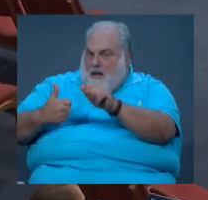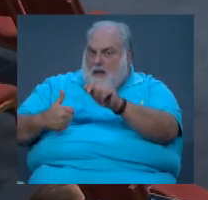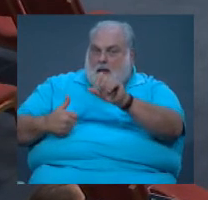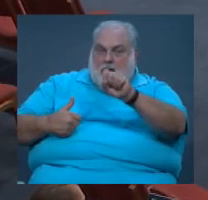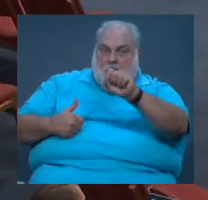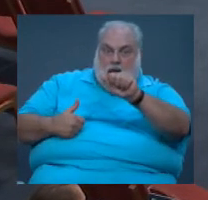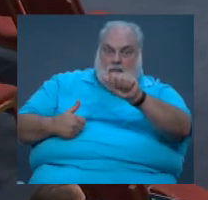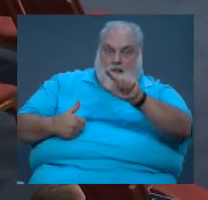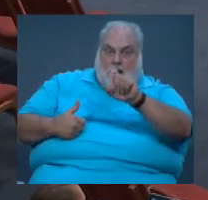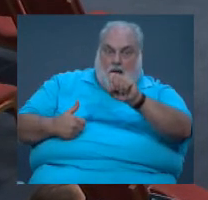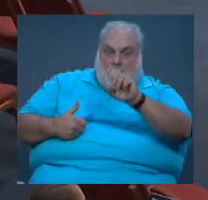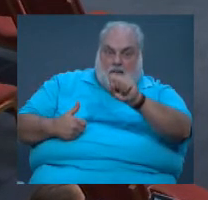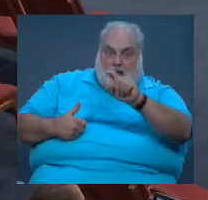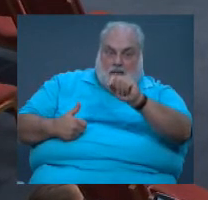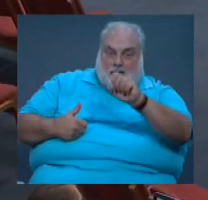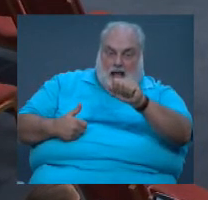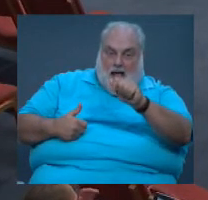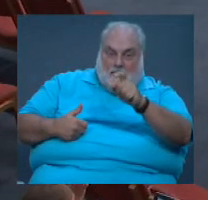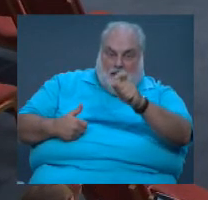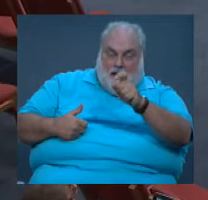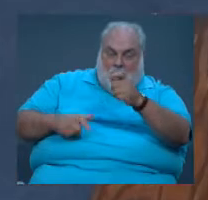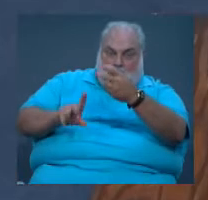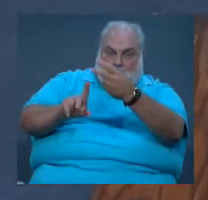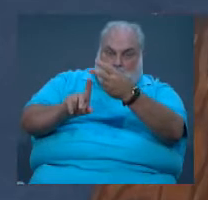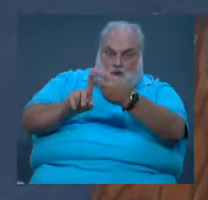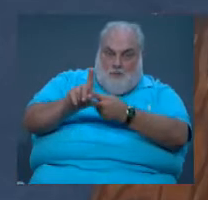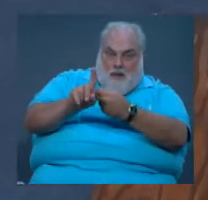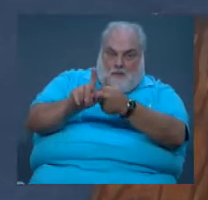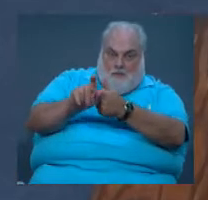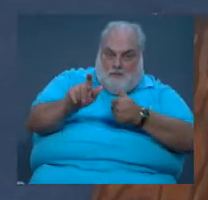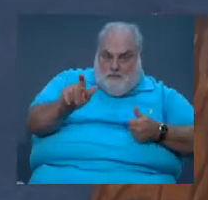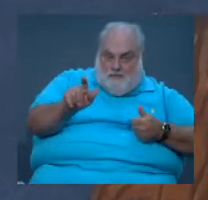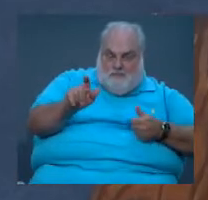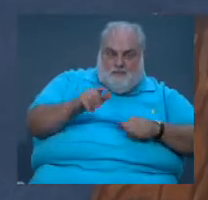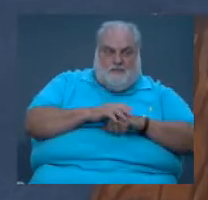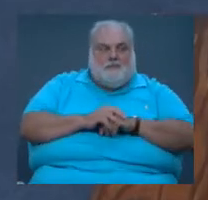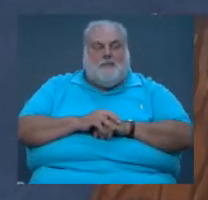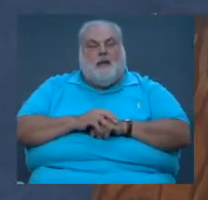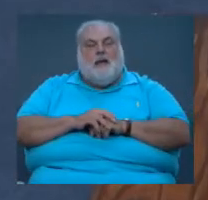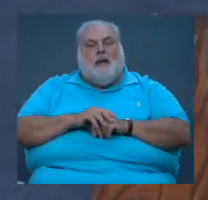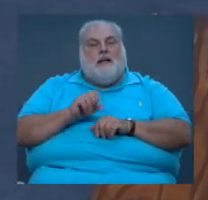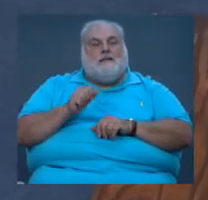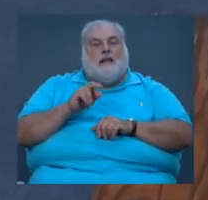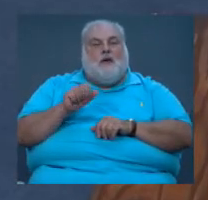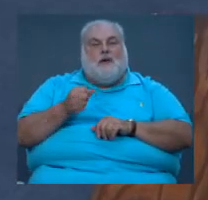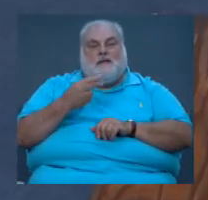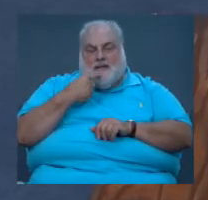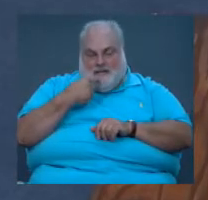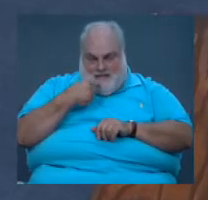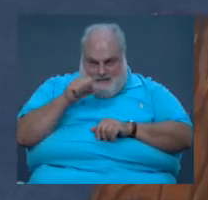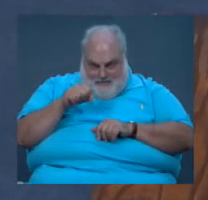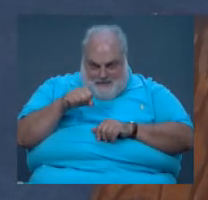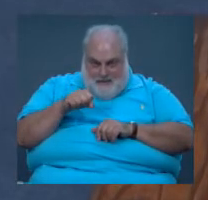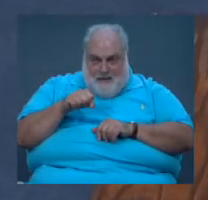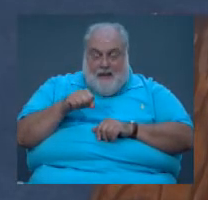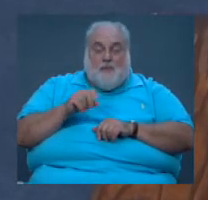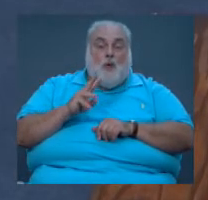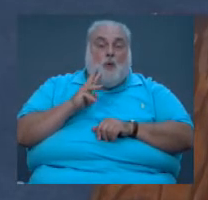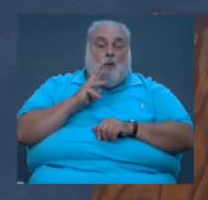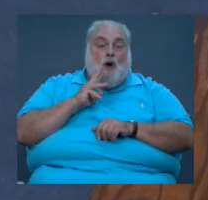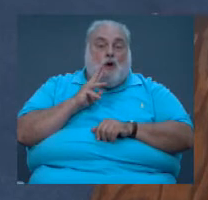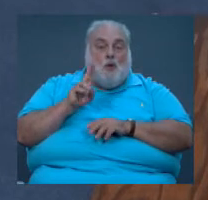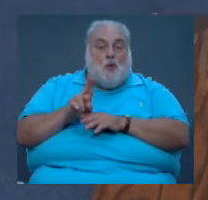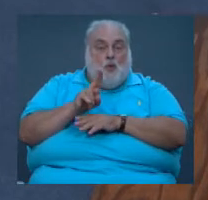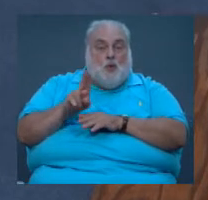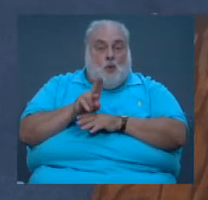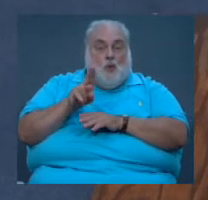it was collected? Okay. We retroactively, so, for example, if the water consumption or whatever